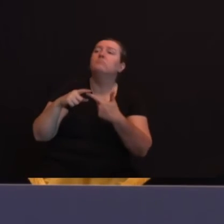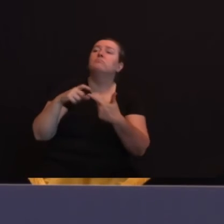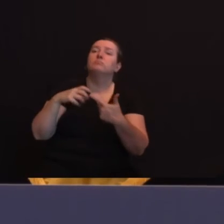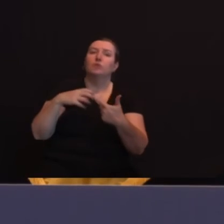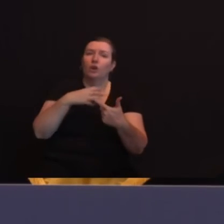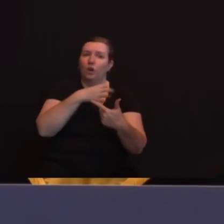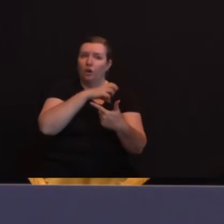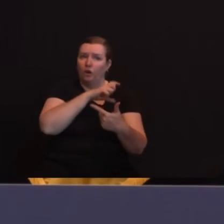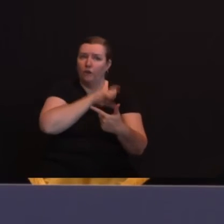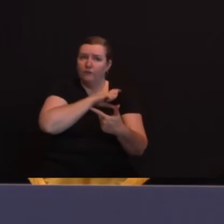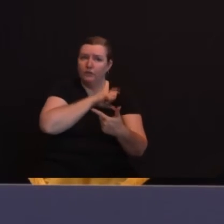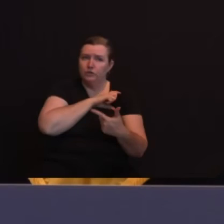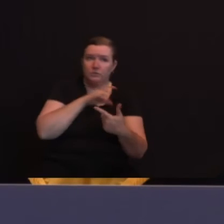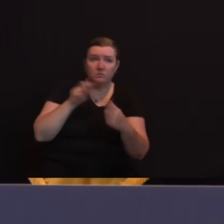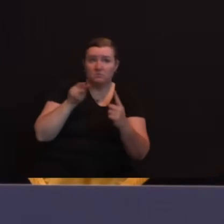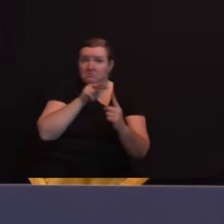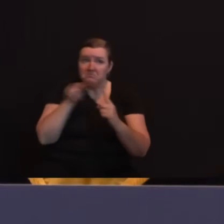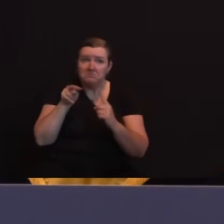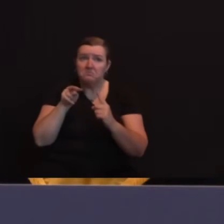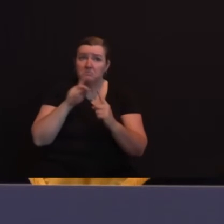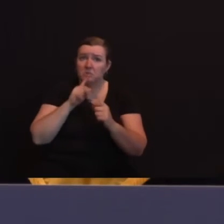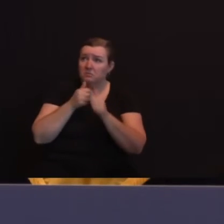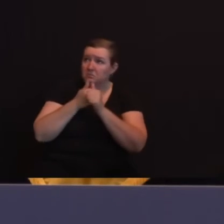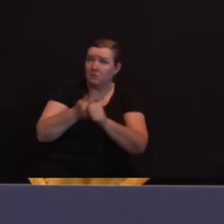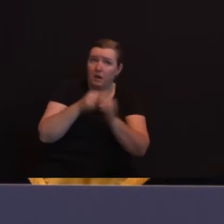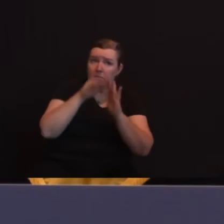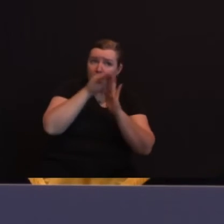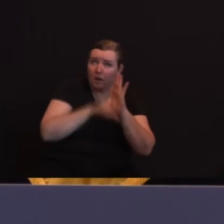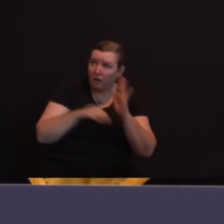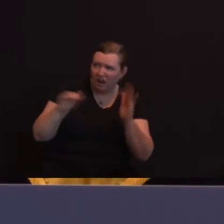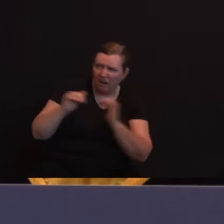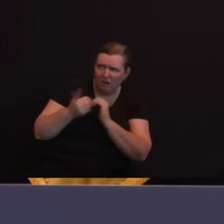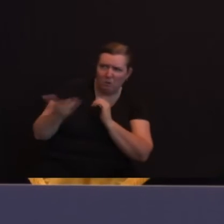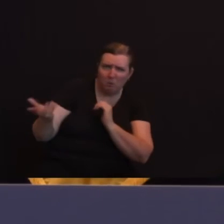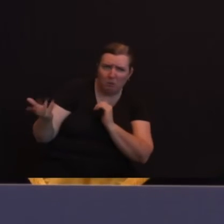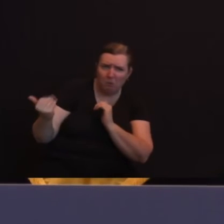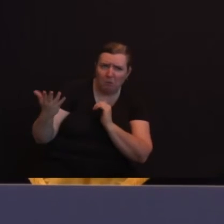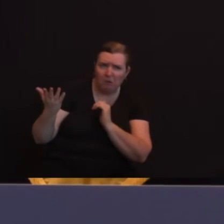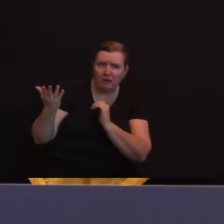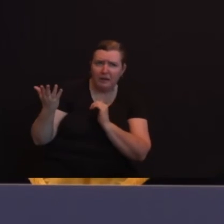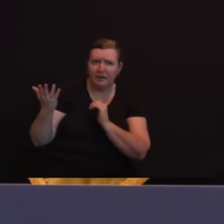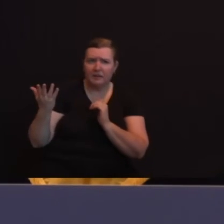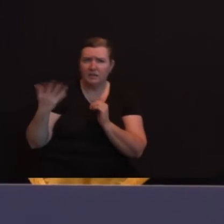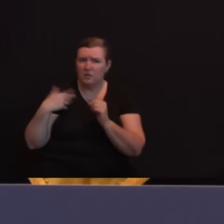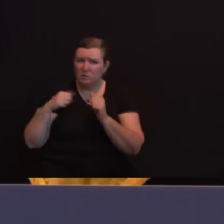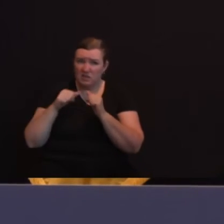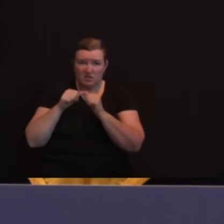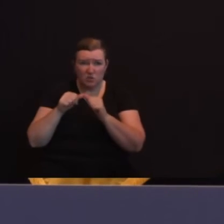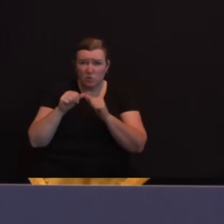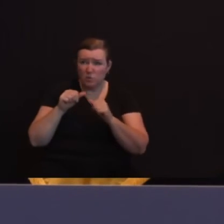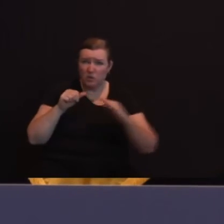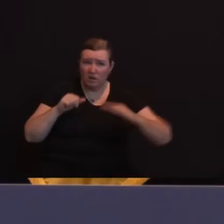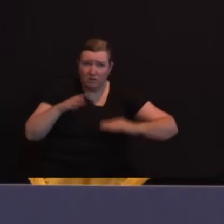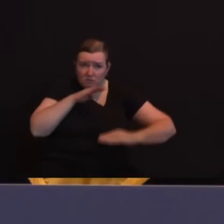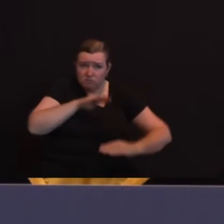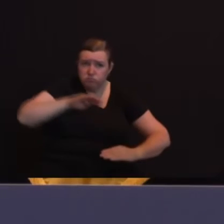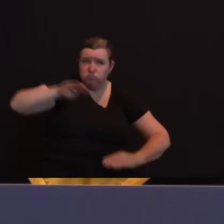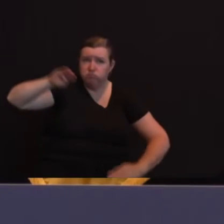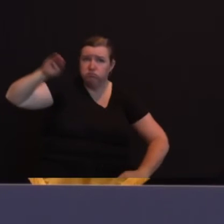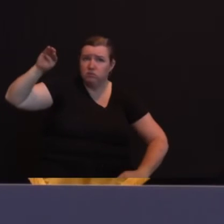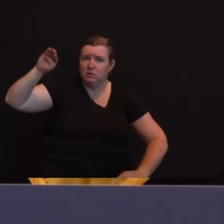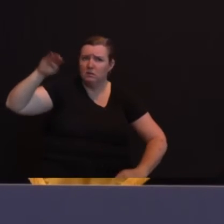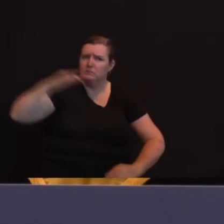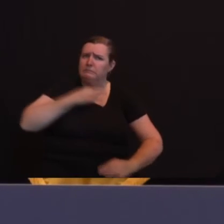rules? If we keep on this trajectory, what combination of numbers would trigger you to issue stay-at-home